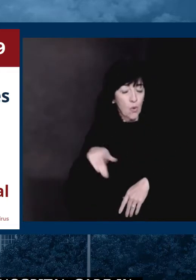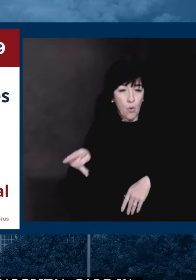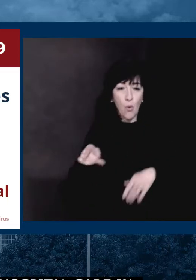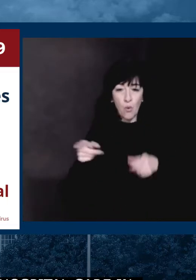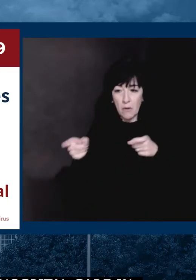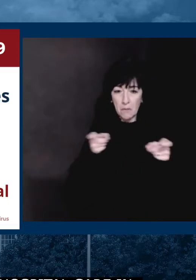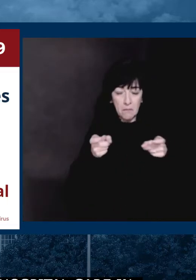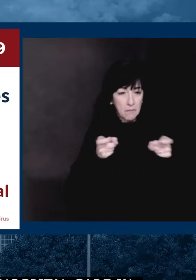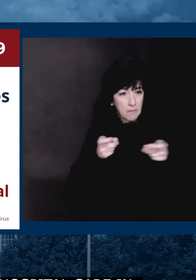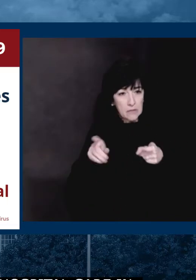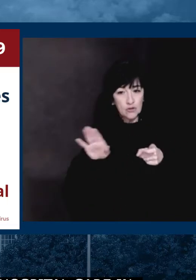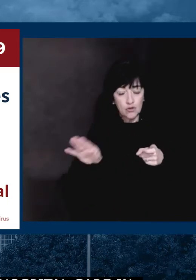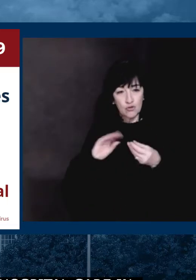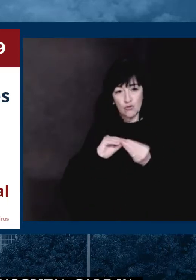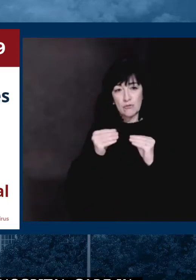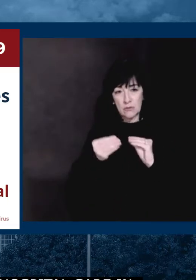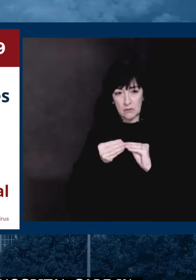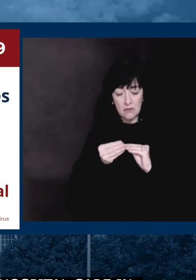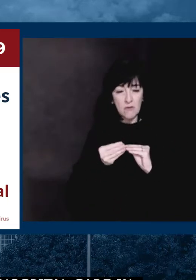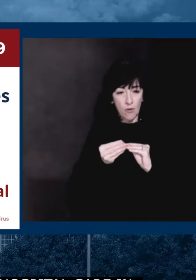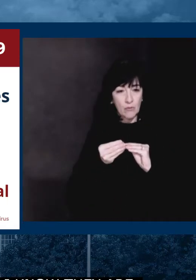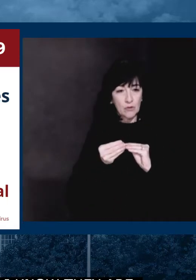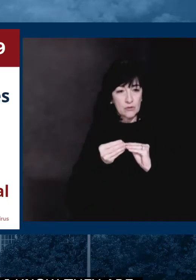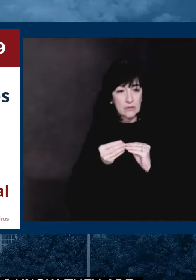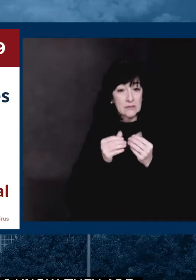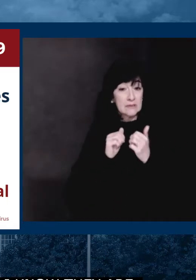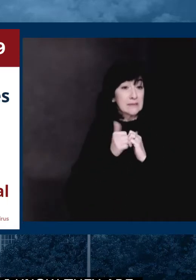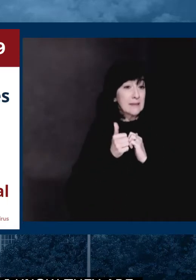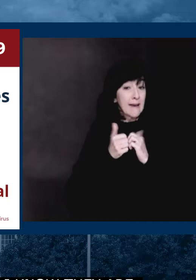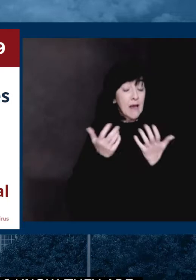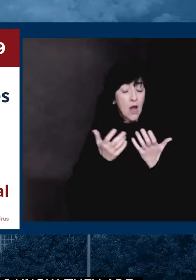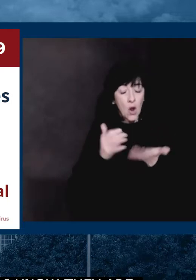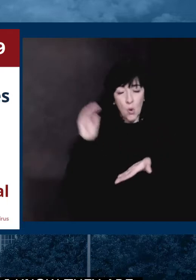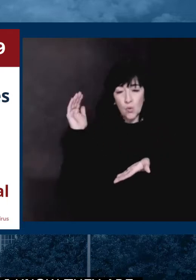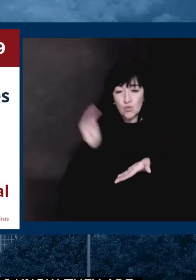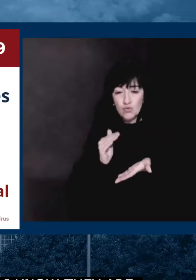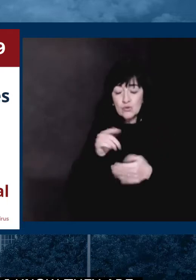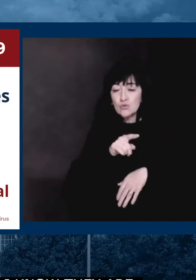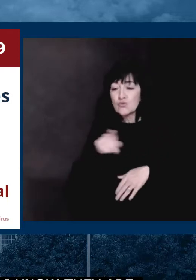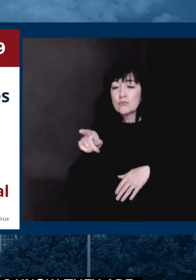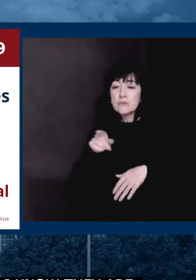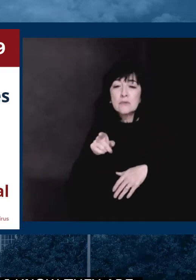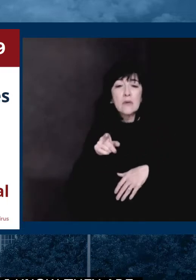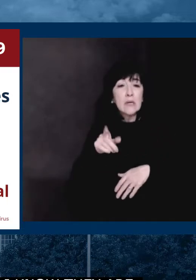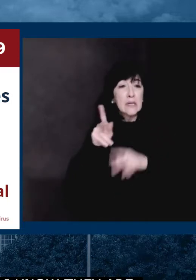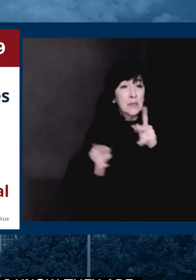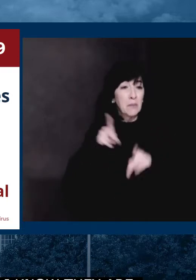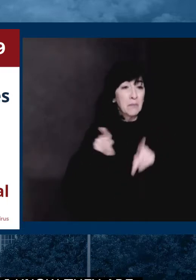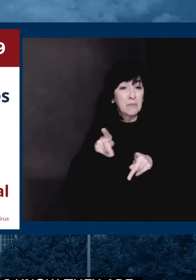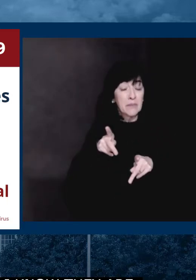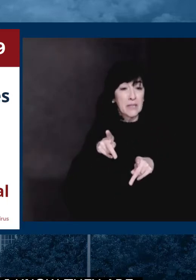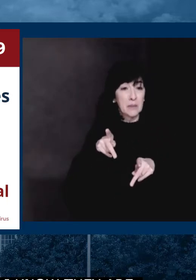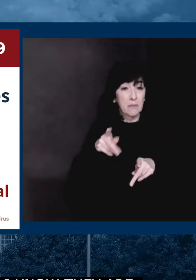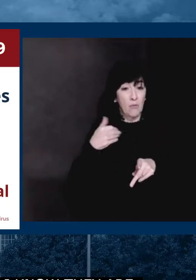by reducing voluntary surgeries, non-critical